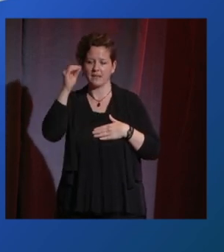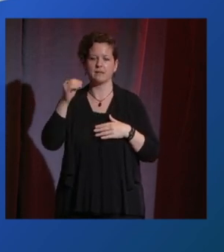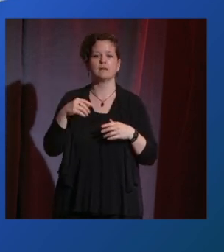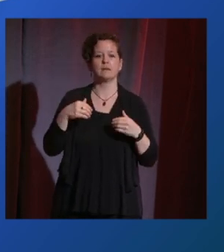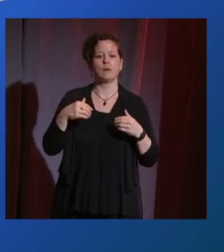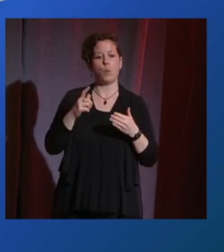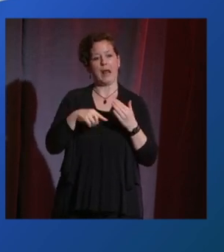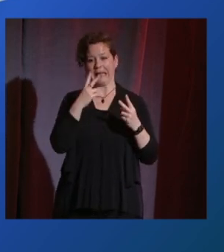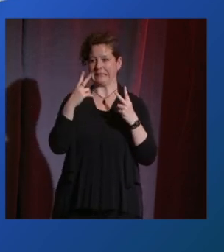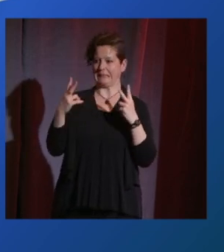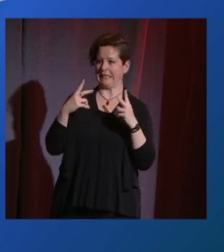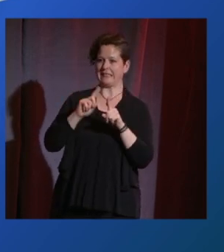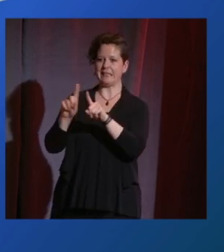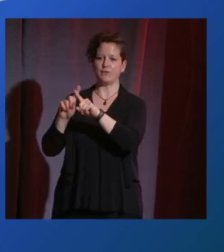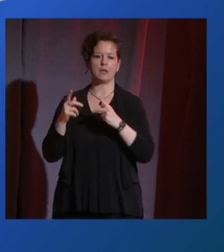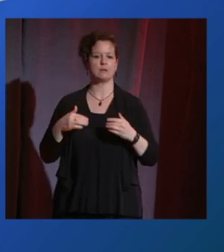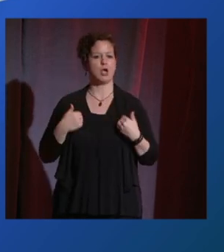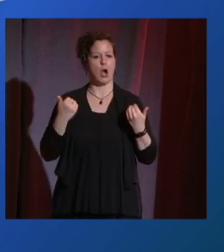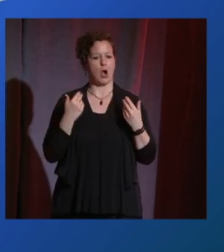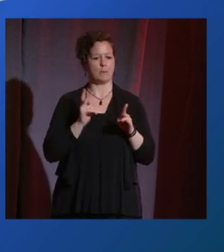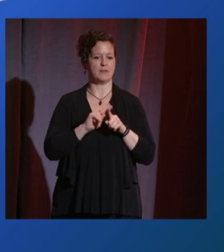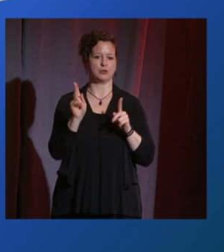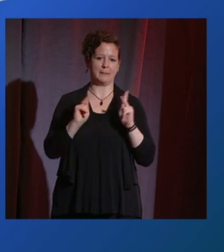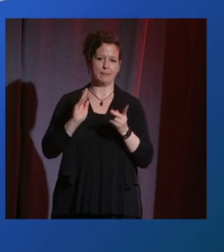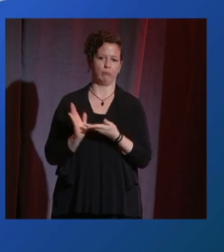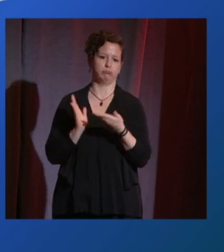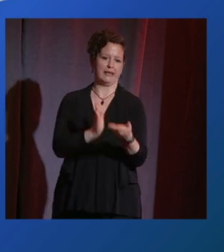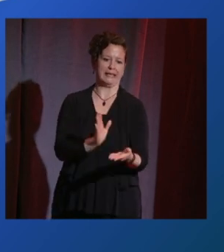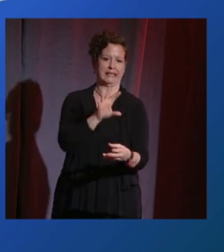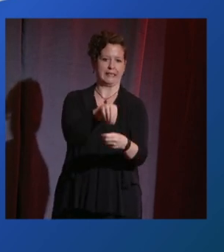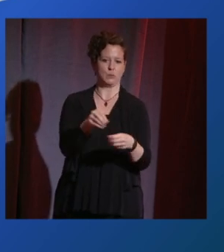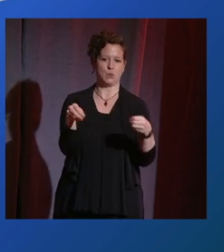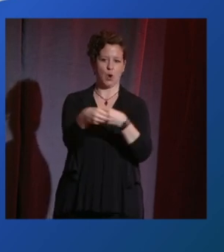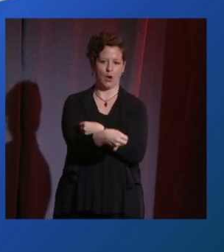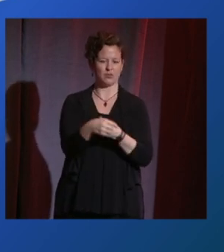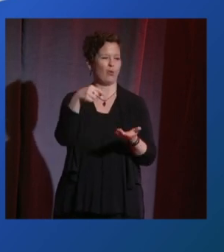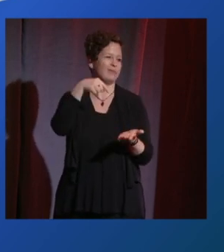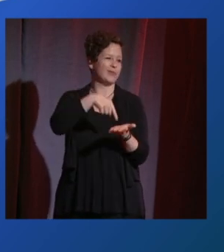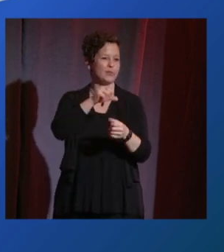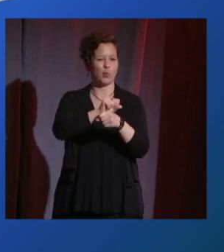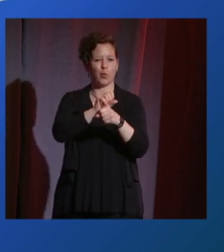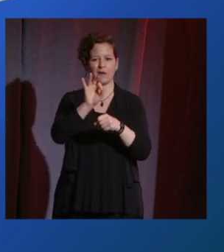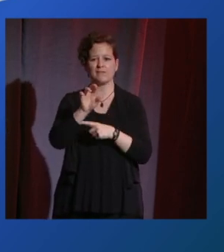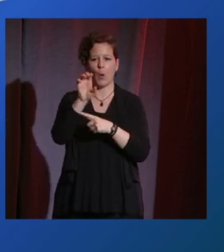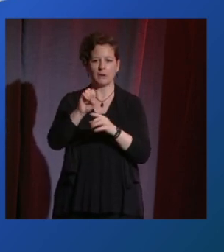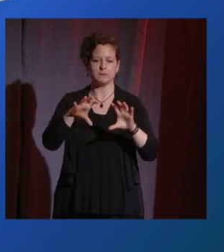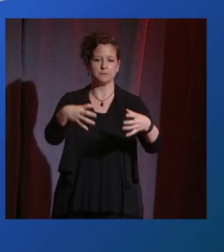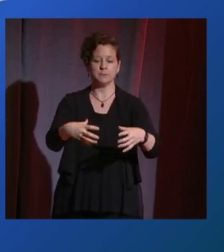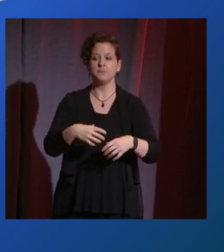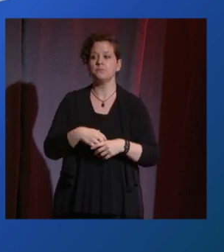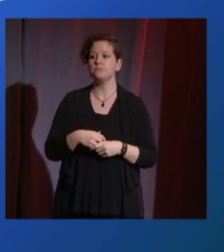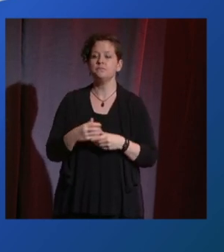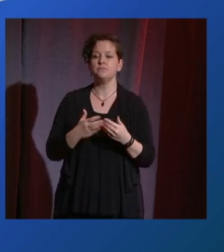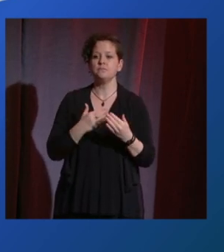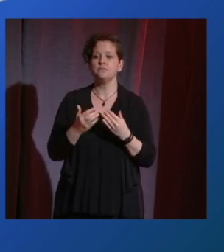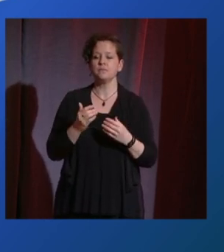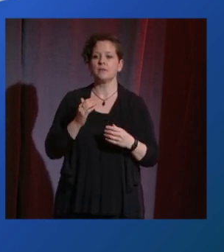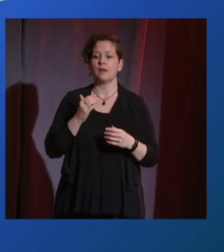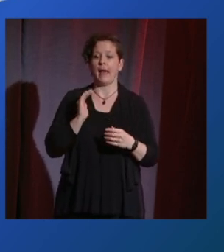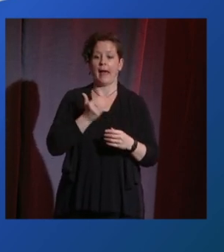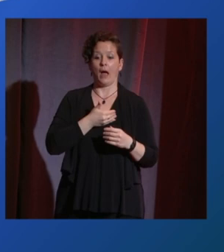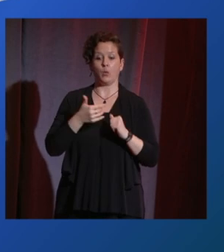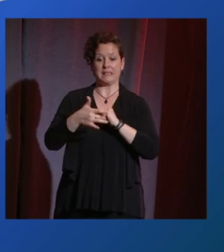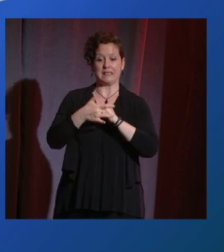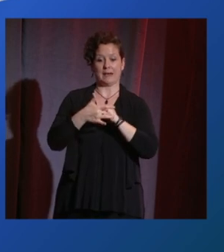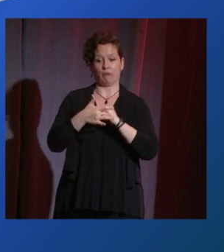see them bringing to an office setting um or this Workforce but I think our technical background has